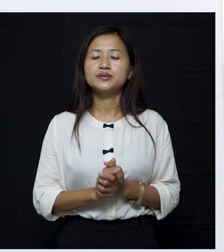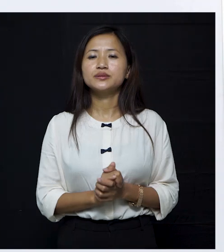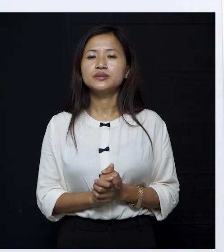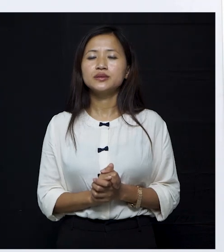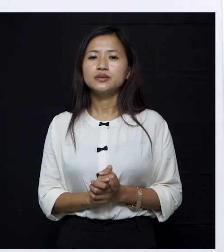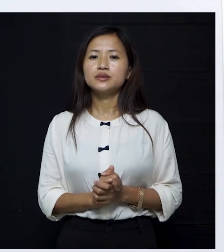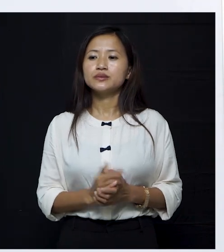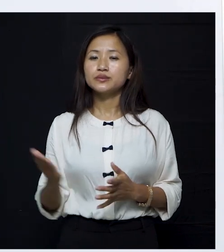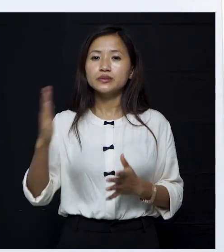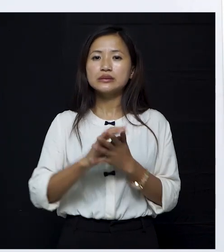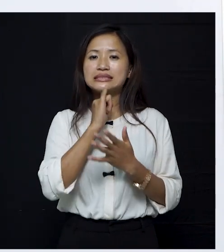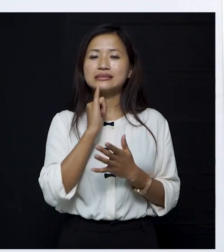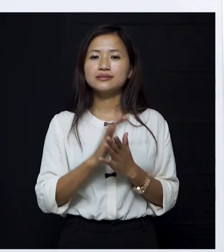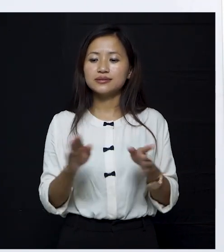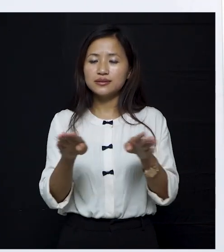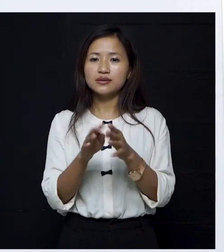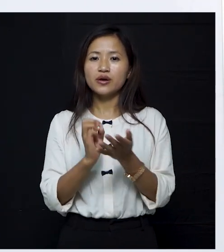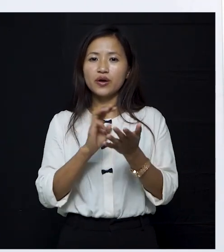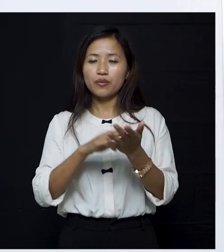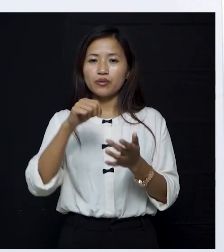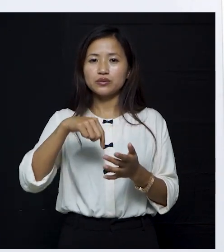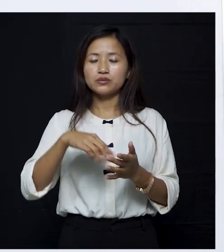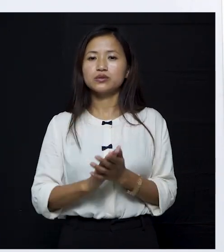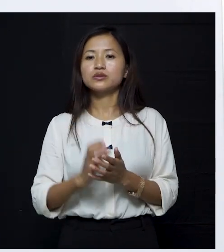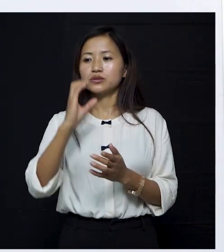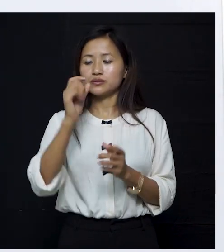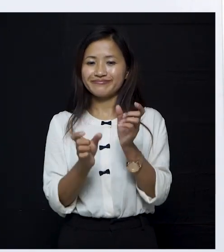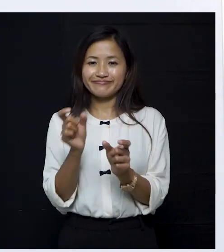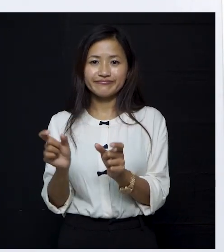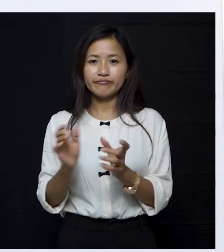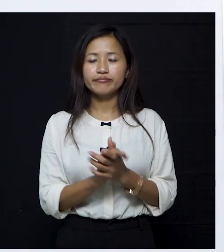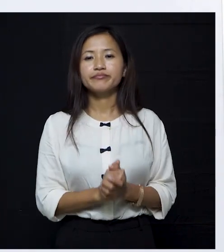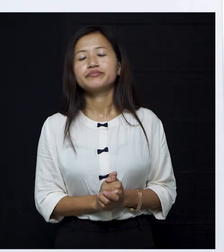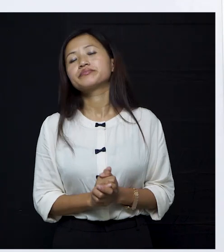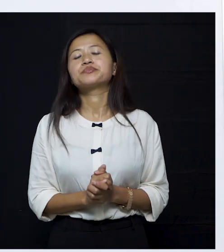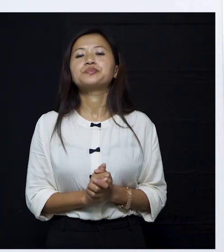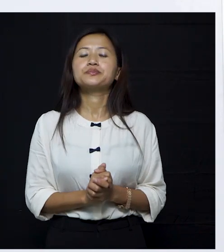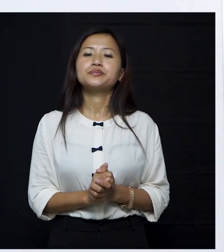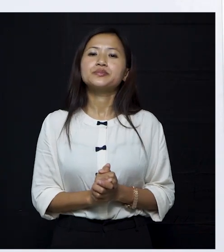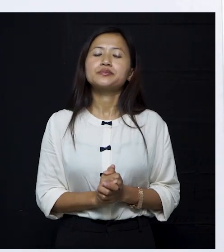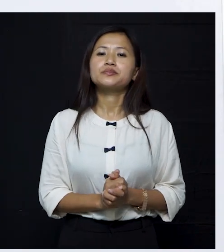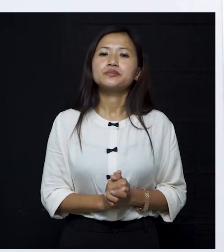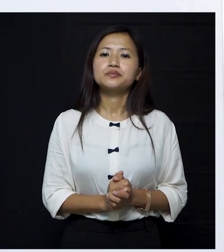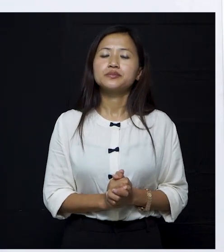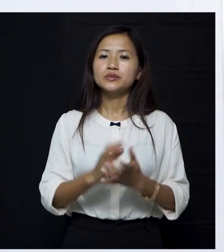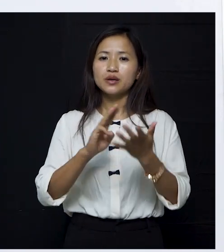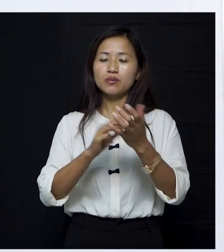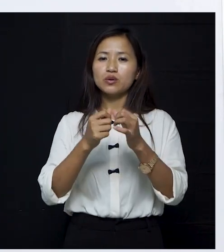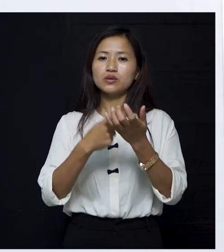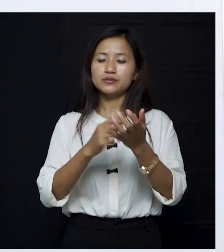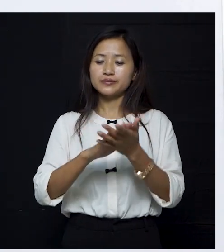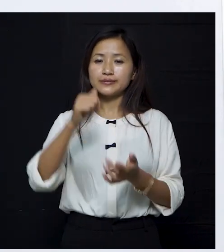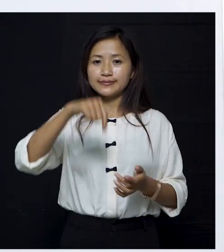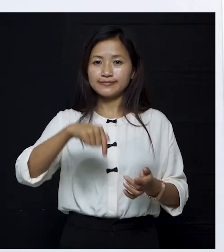third one, we call it as modern consumers, okay? Modern consumers. Modern means